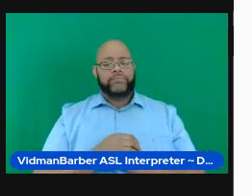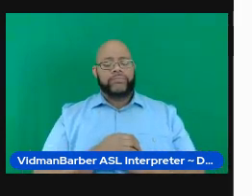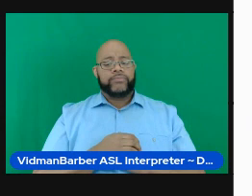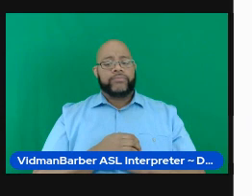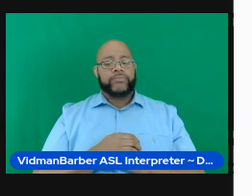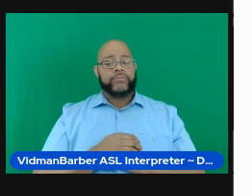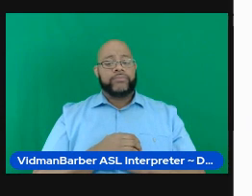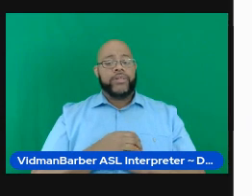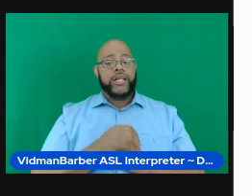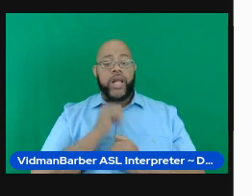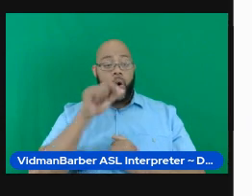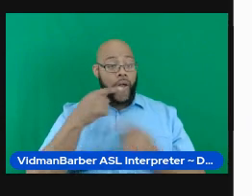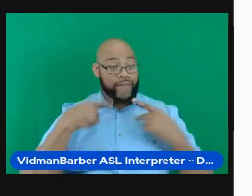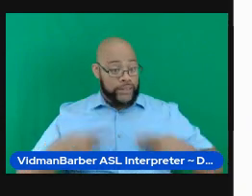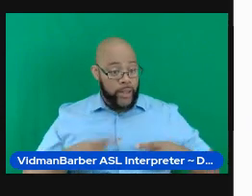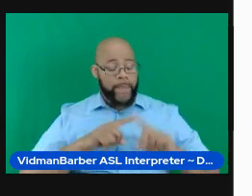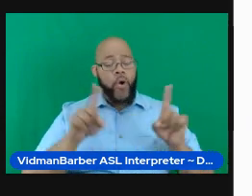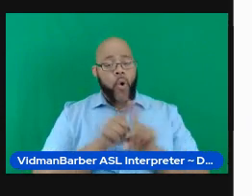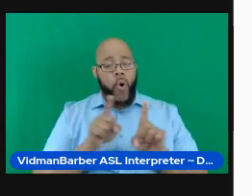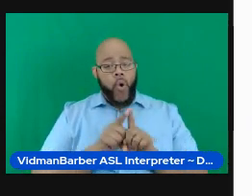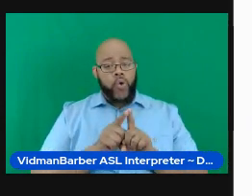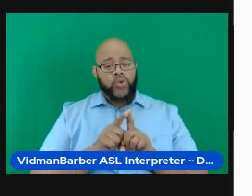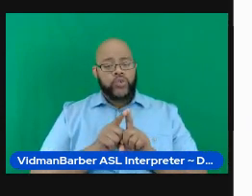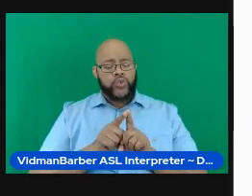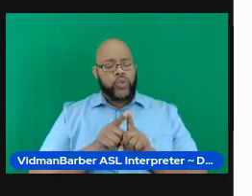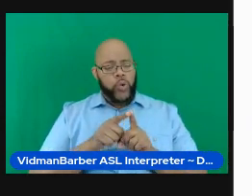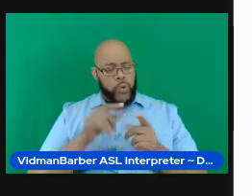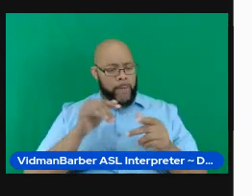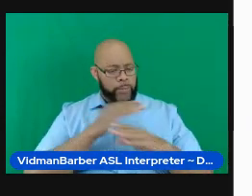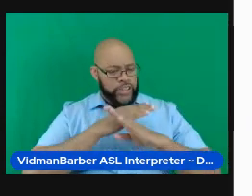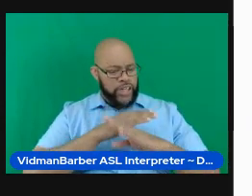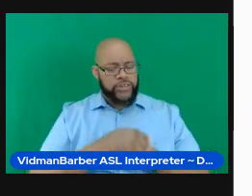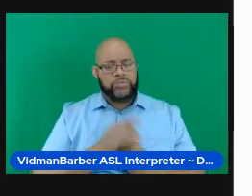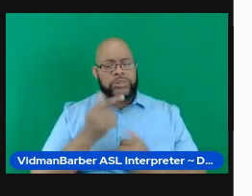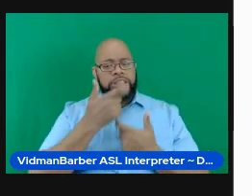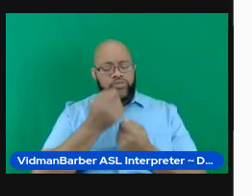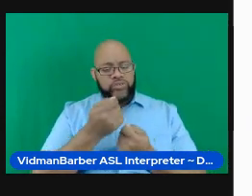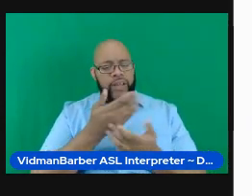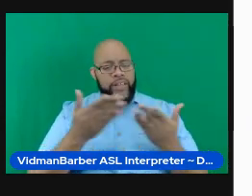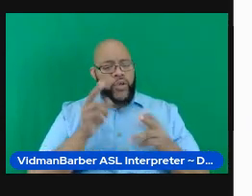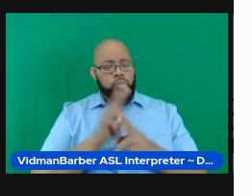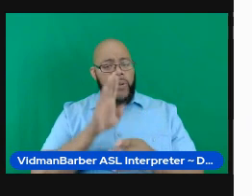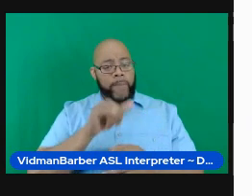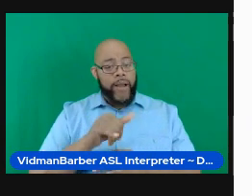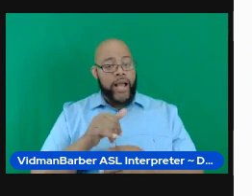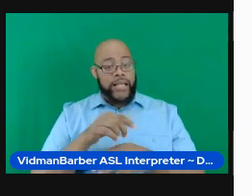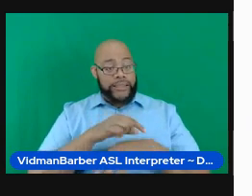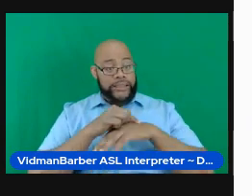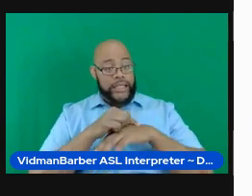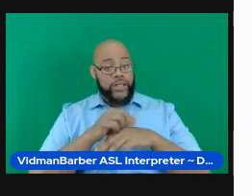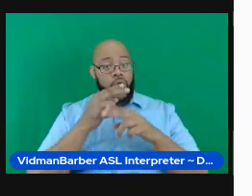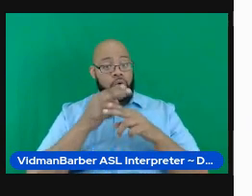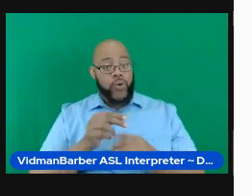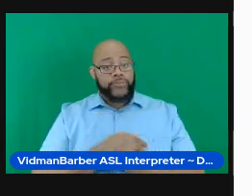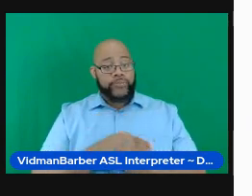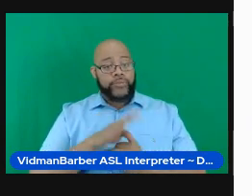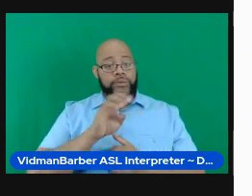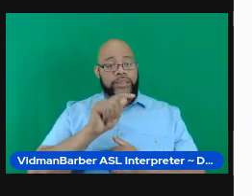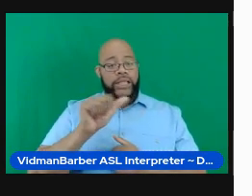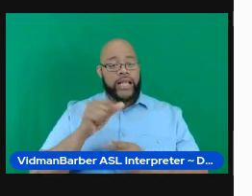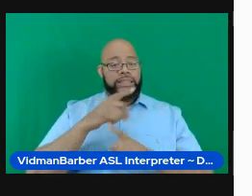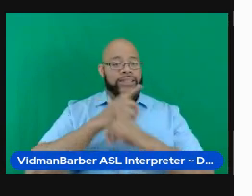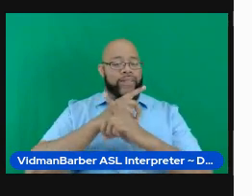only physical but also functional protection. One interesting weapon used by the skin is called